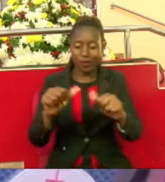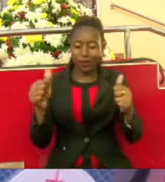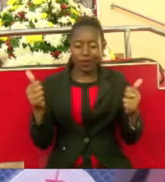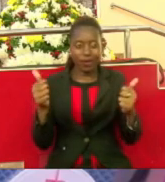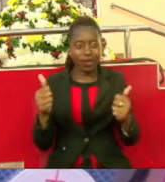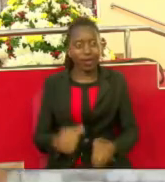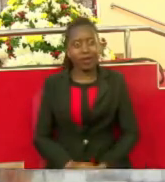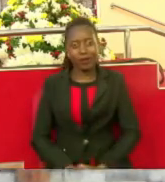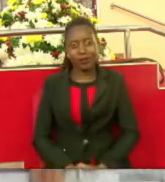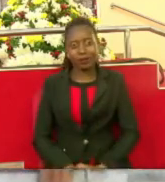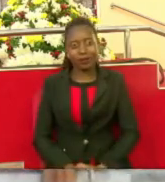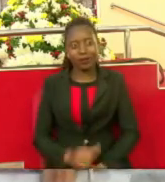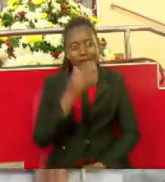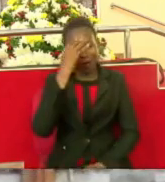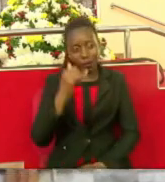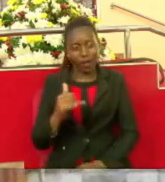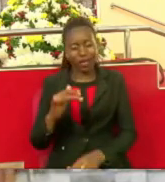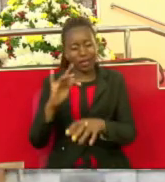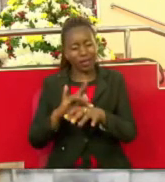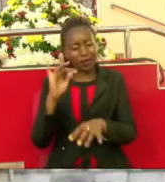Because the consequence of what he was doing